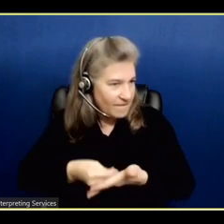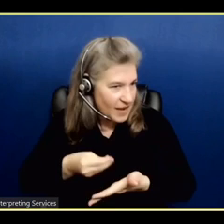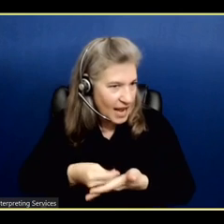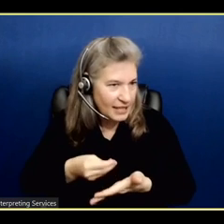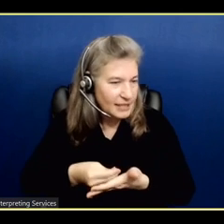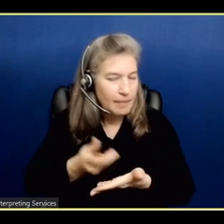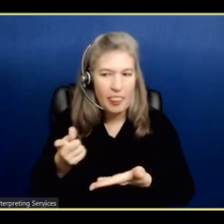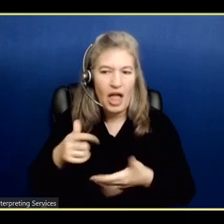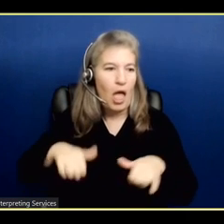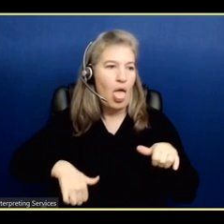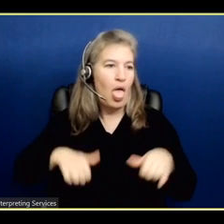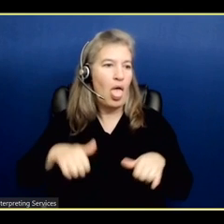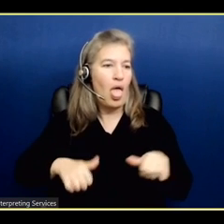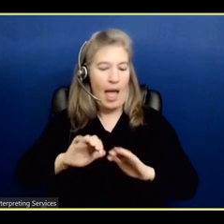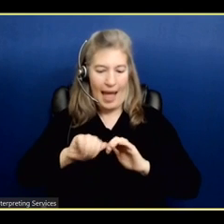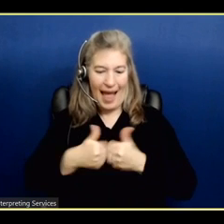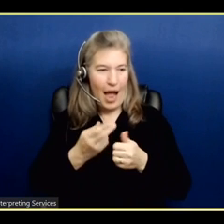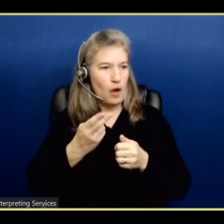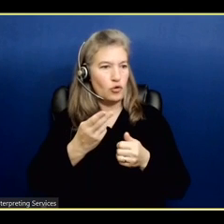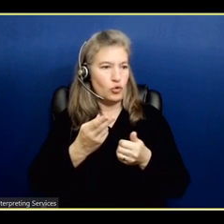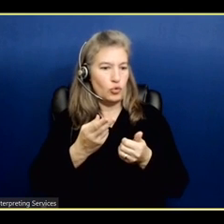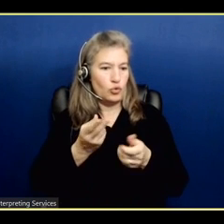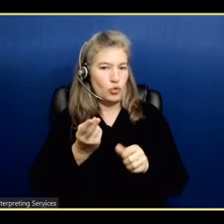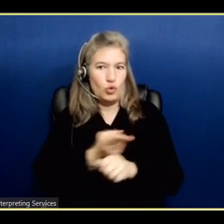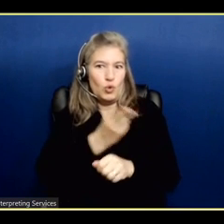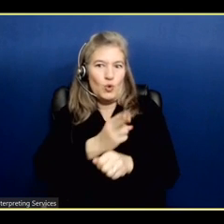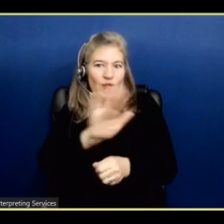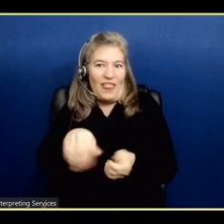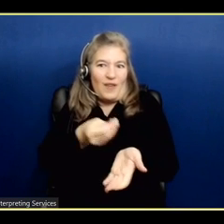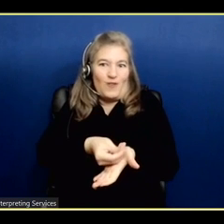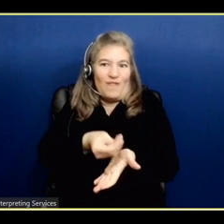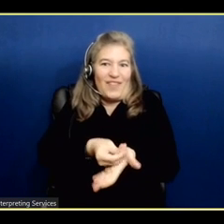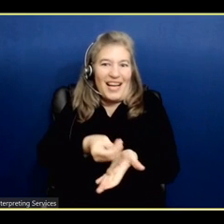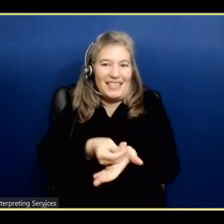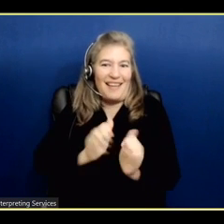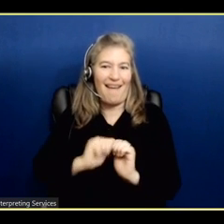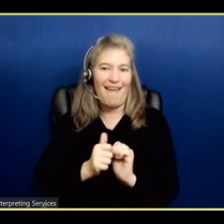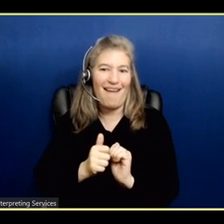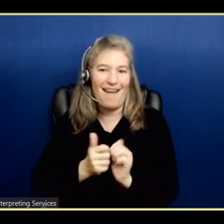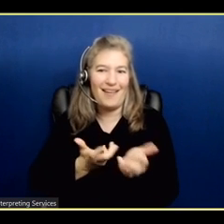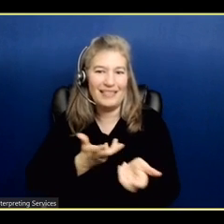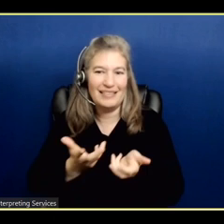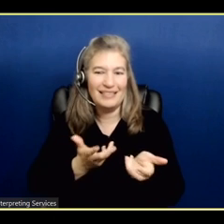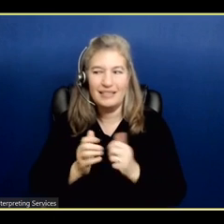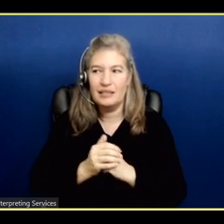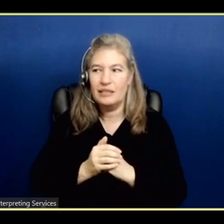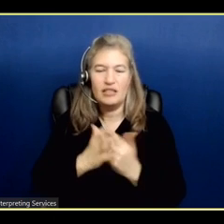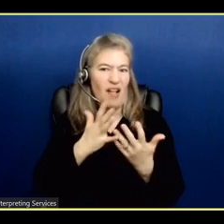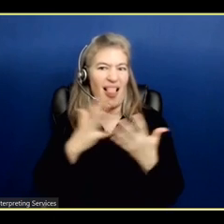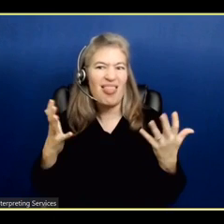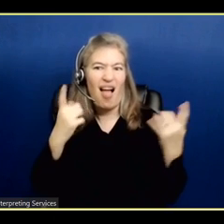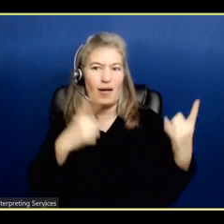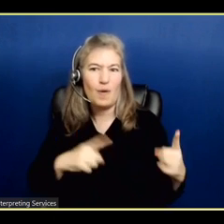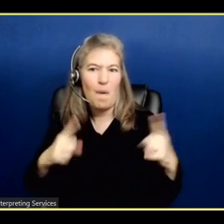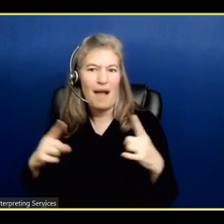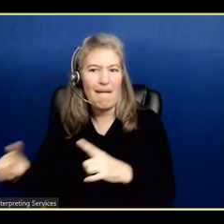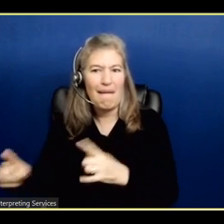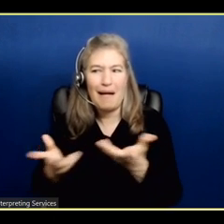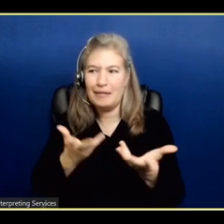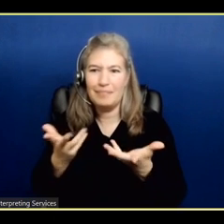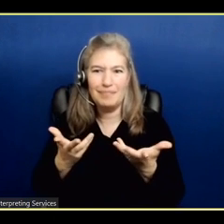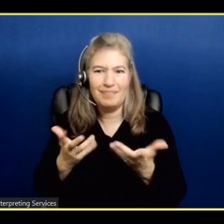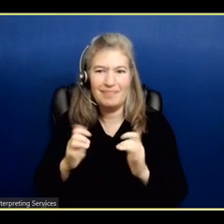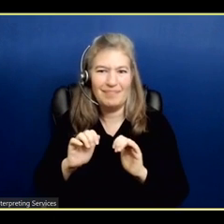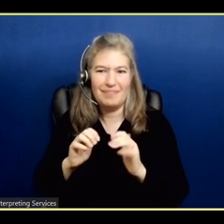to pay attention to this moment, what they next need to pay attention to next week, and what they can pay attention to the